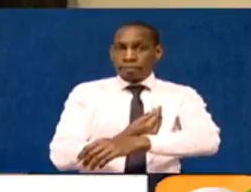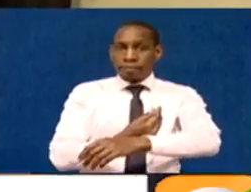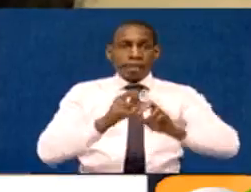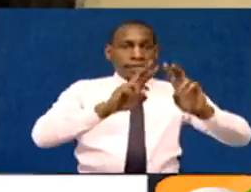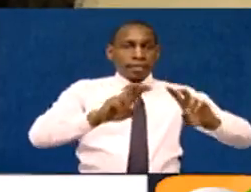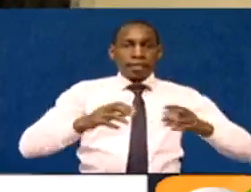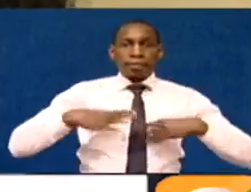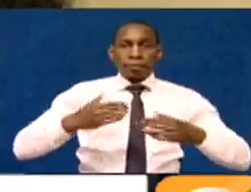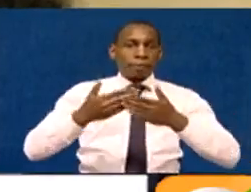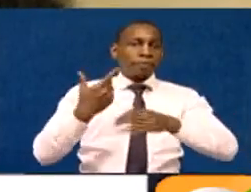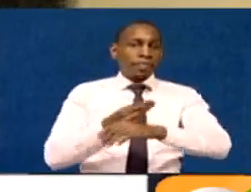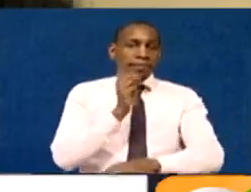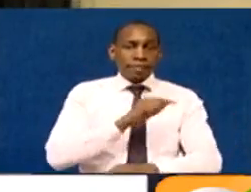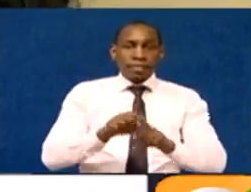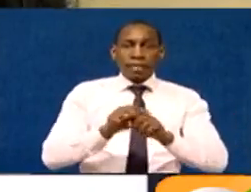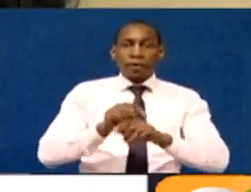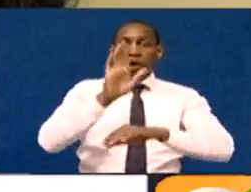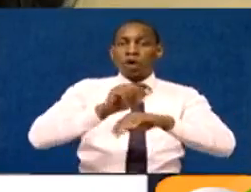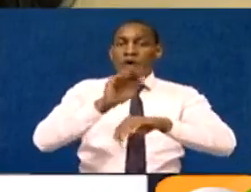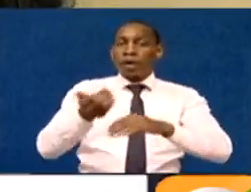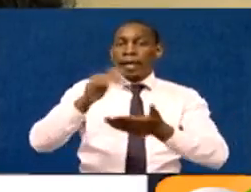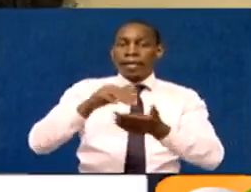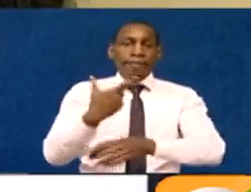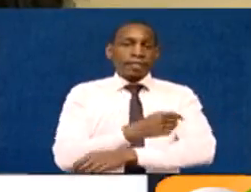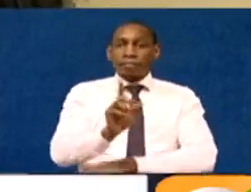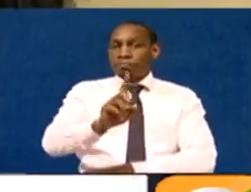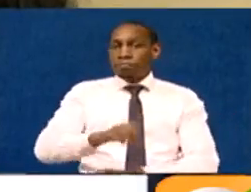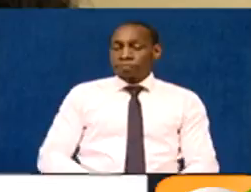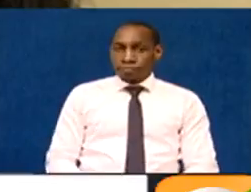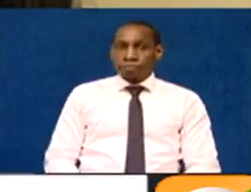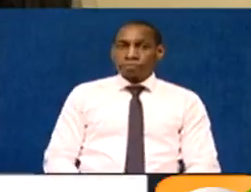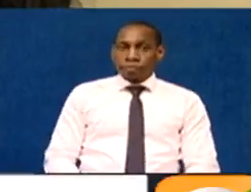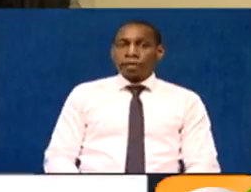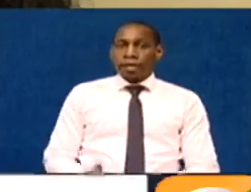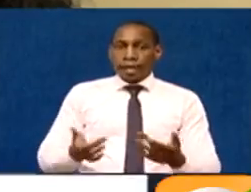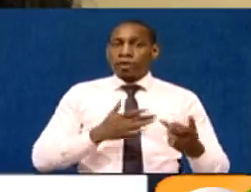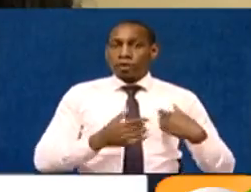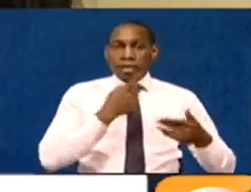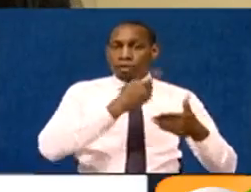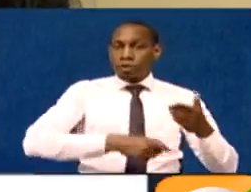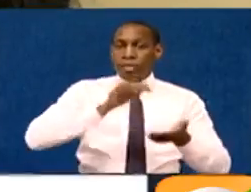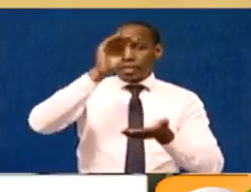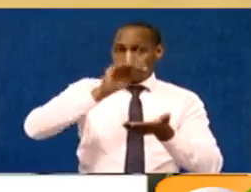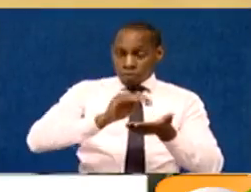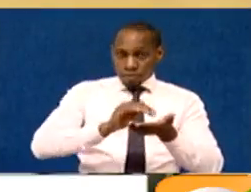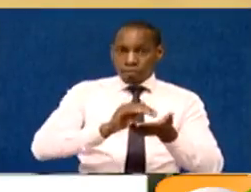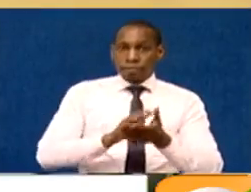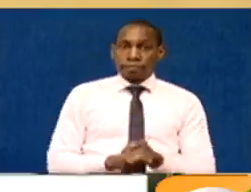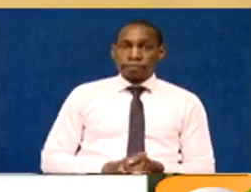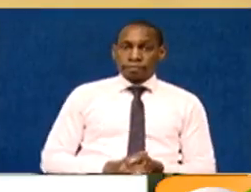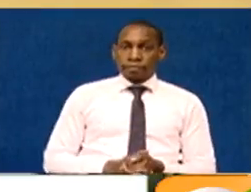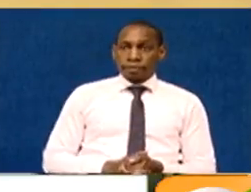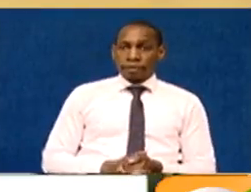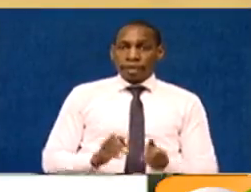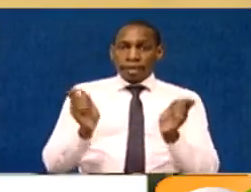for the people they had vaccinated and ask them, come back and get another dose. Yeah, so it's in terms of cost, it'll reduce the cost. And the